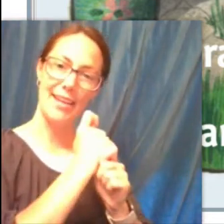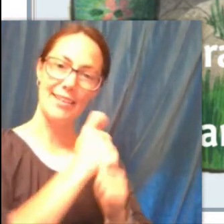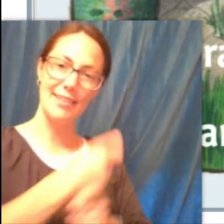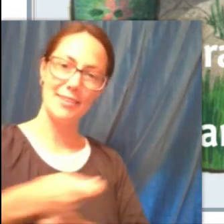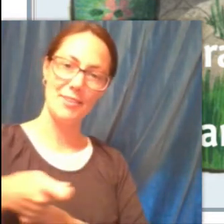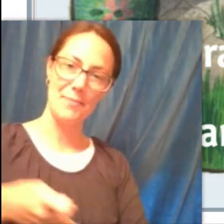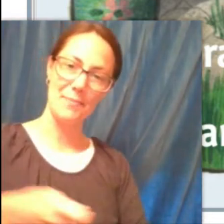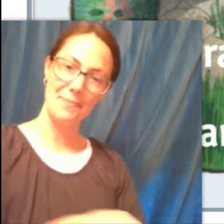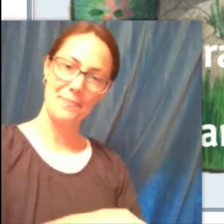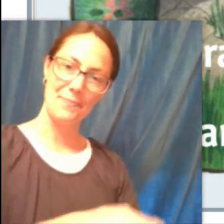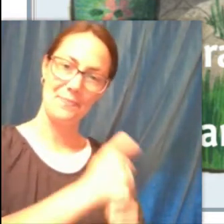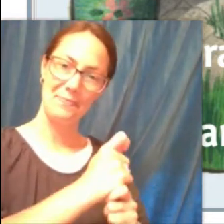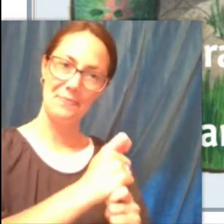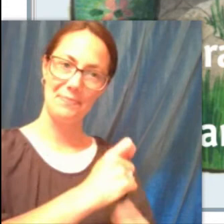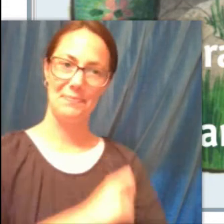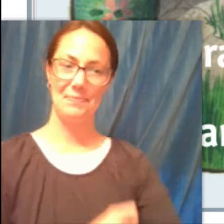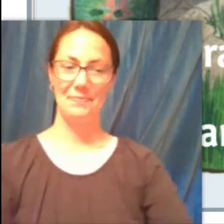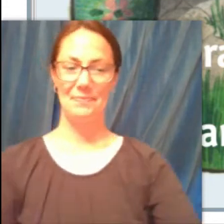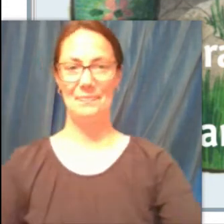spade.